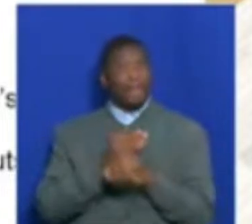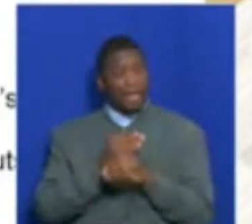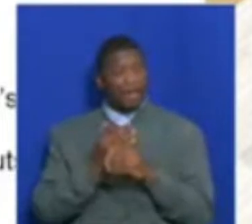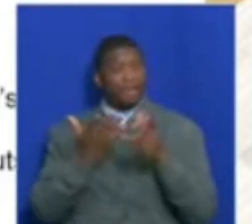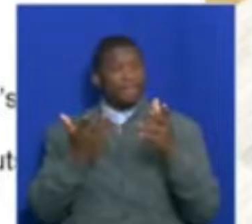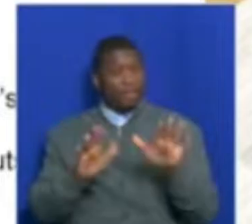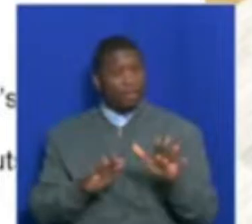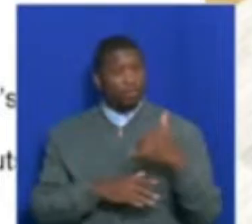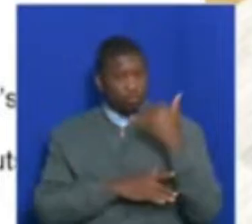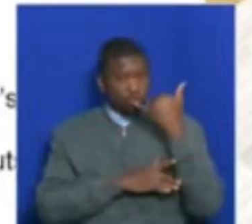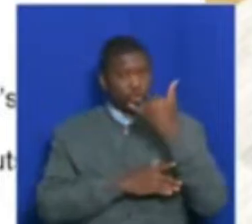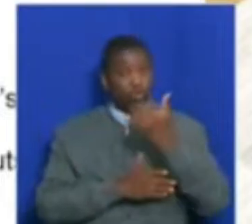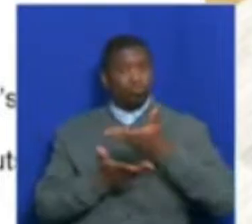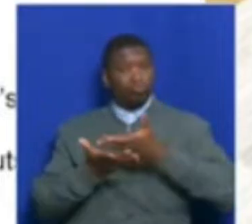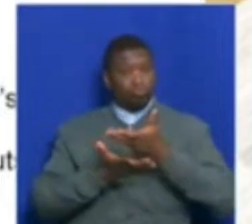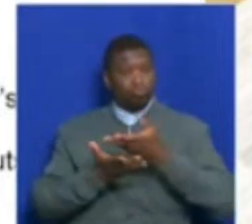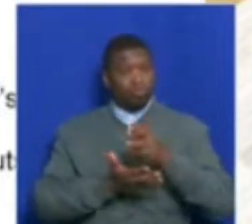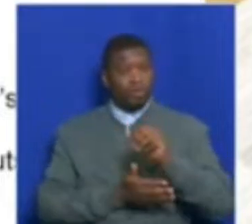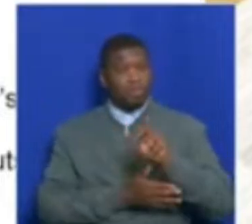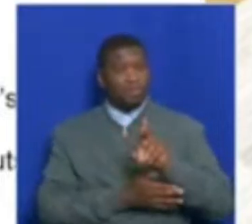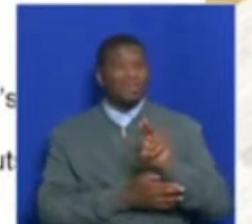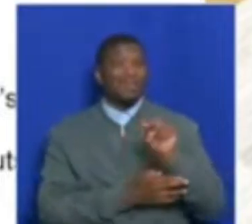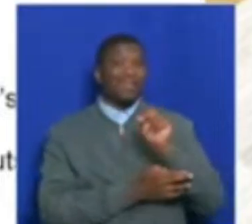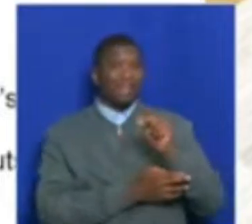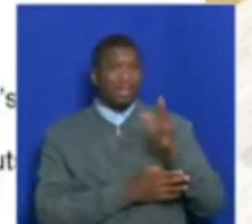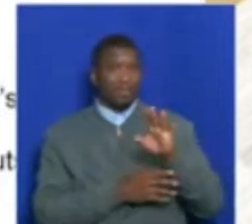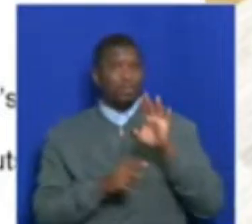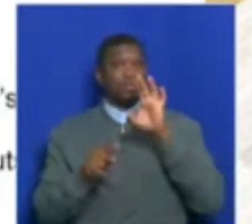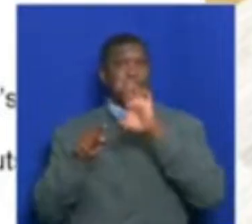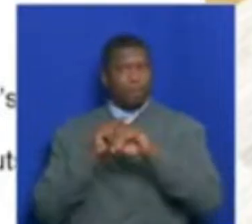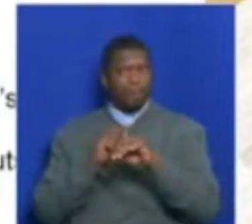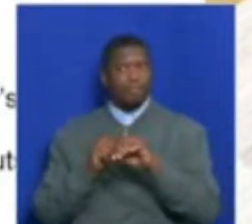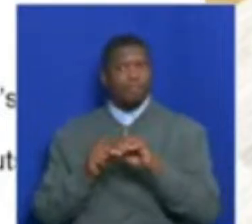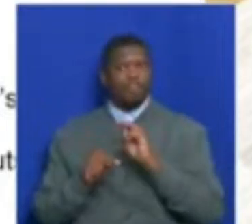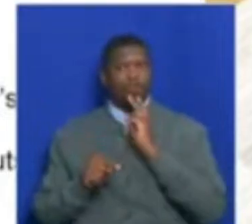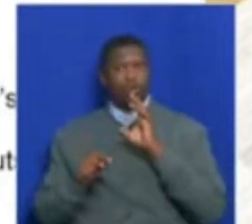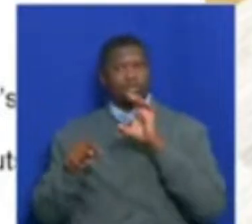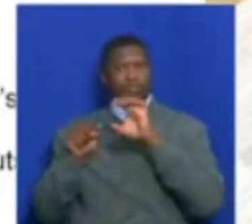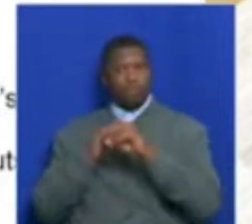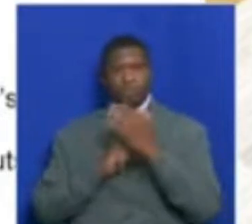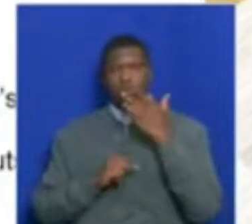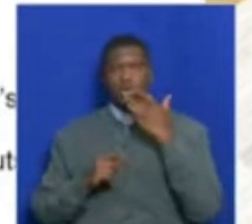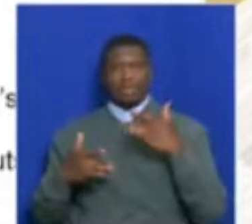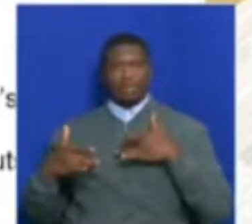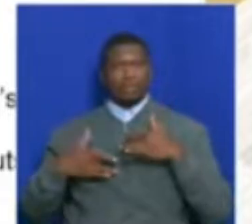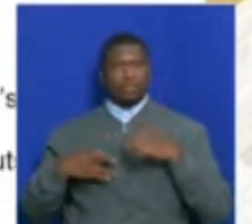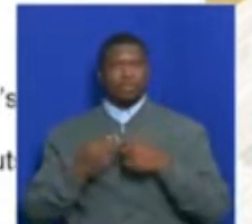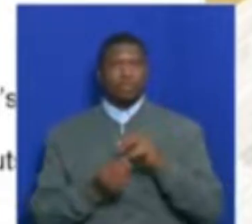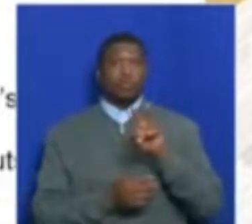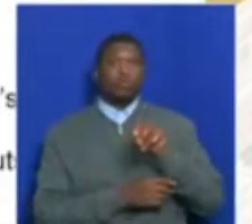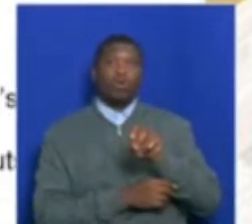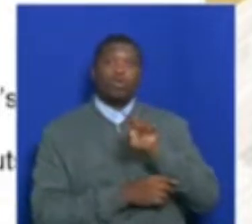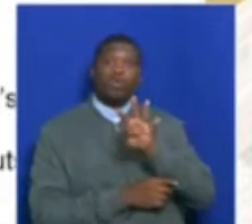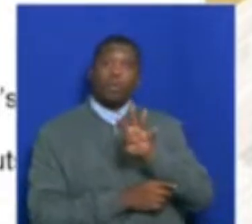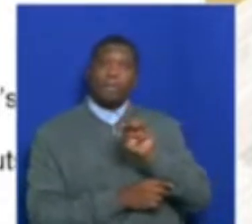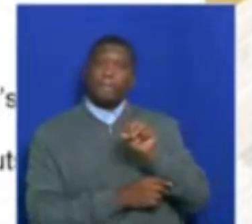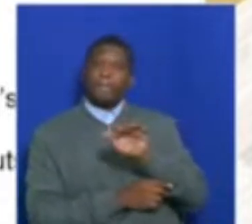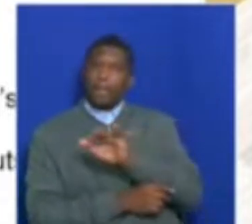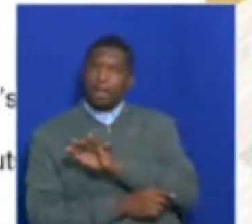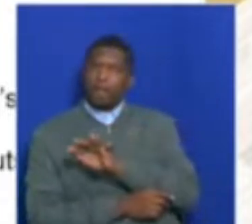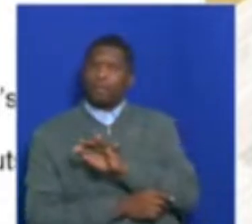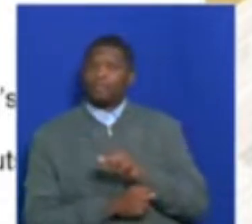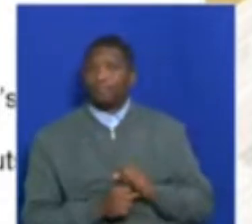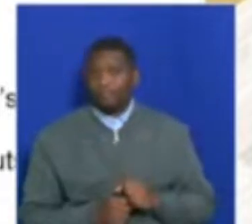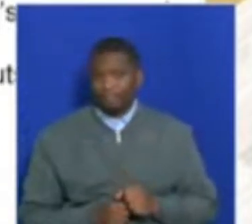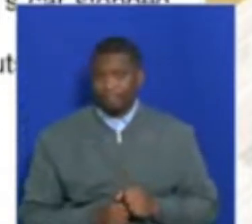Naika immediately identified Bevan Loftus when he raised the issue of the 2.5 million offer. Chair,